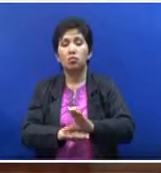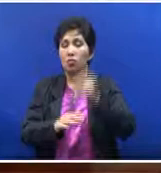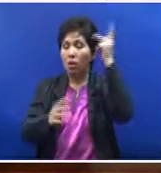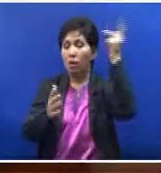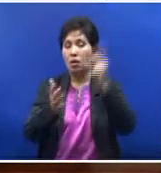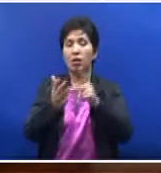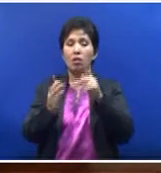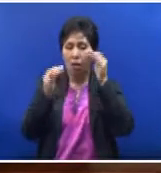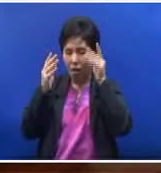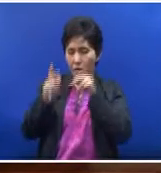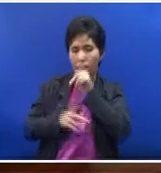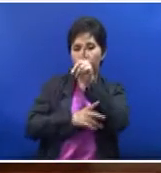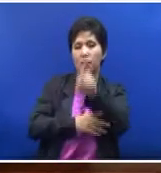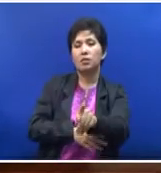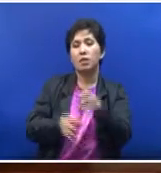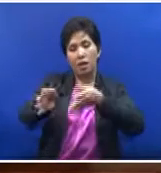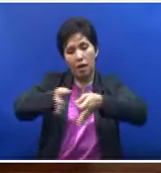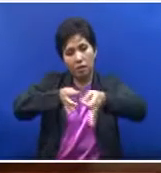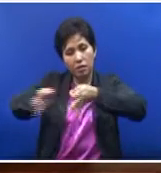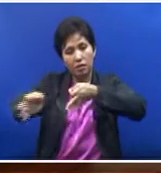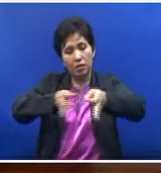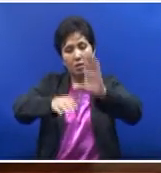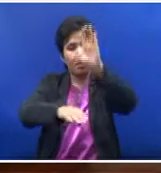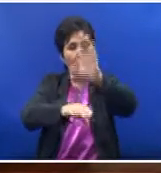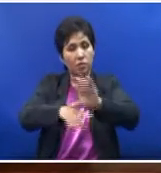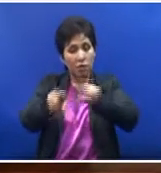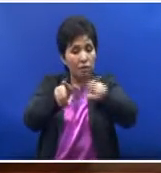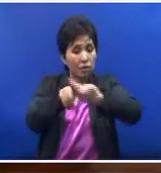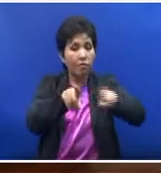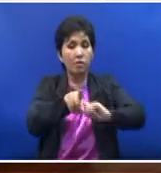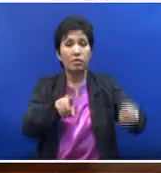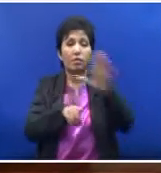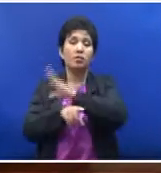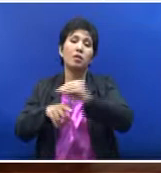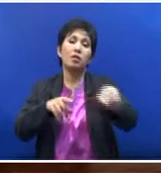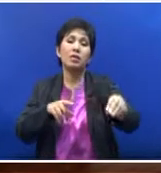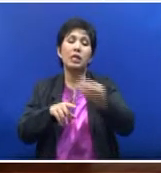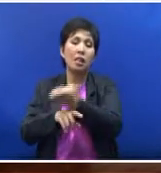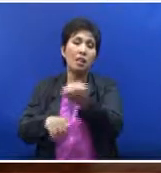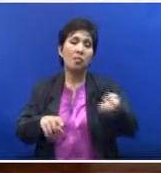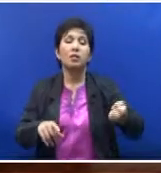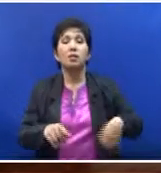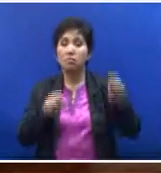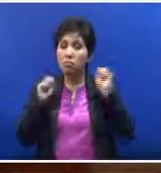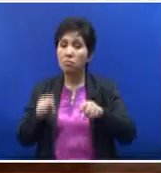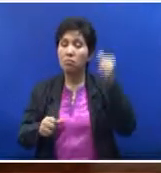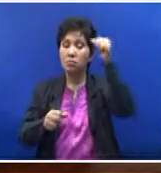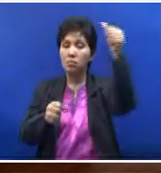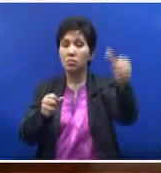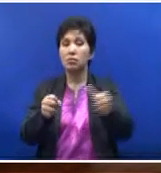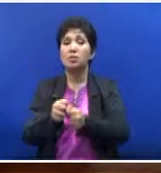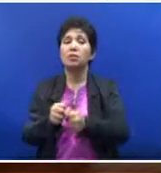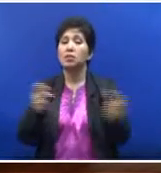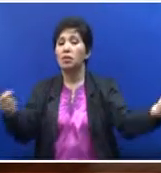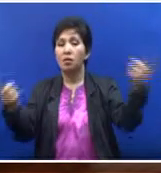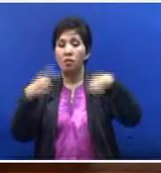identify, compare, and explain cultural differences and similarities. Okay, remember the learning